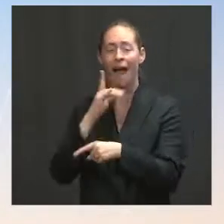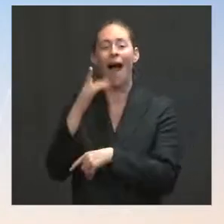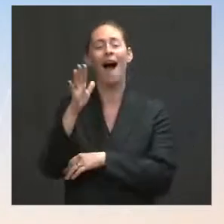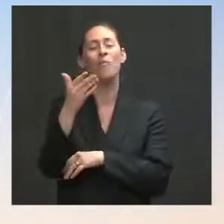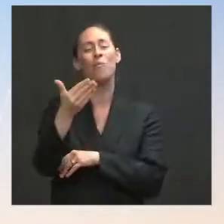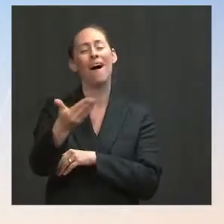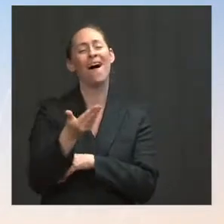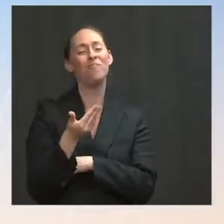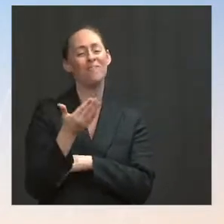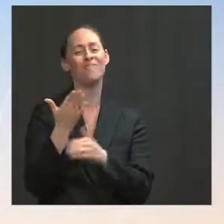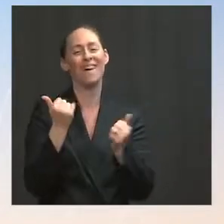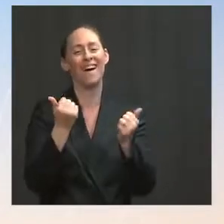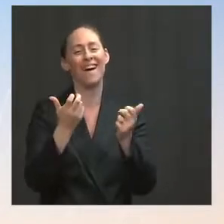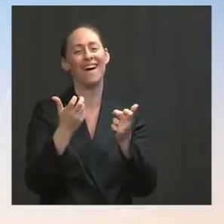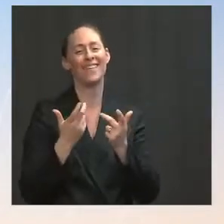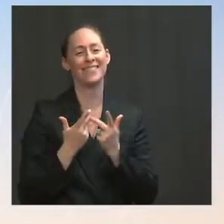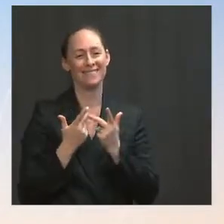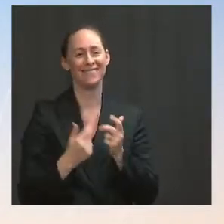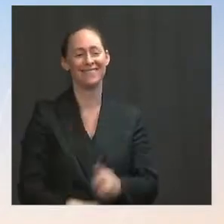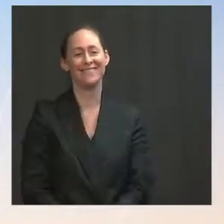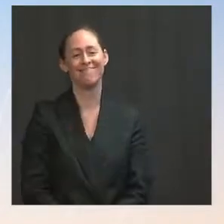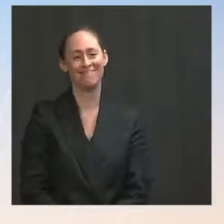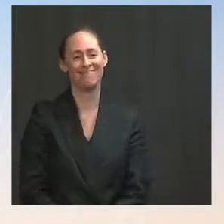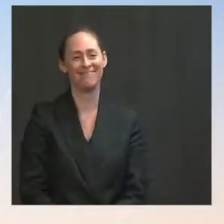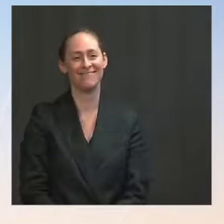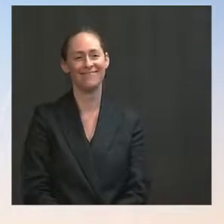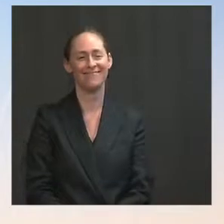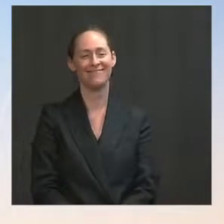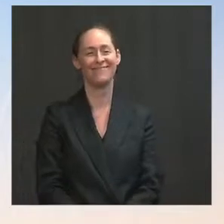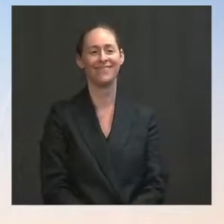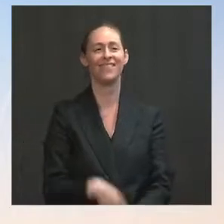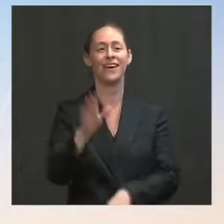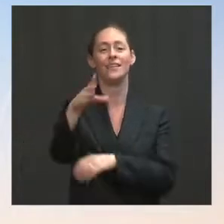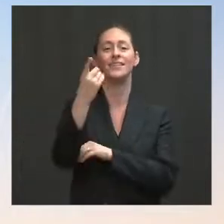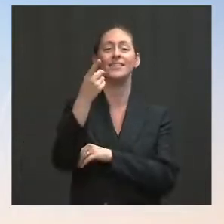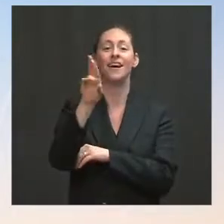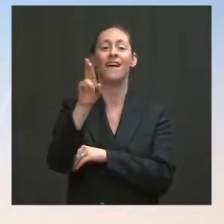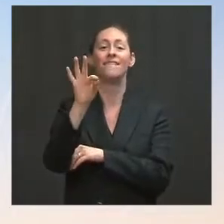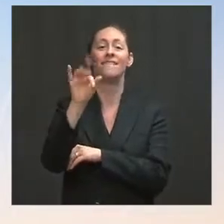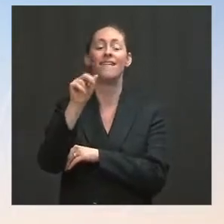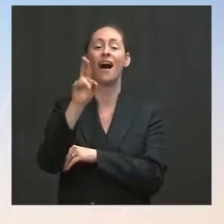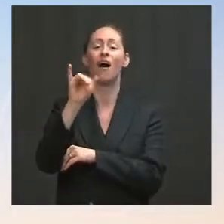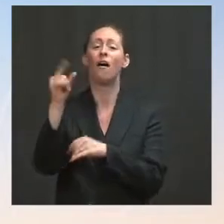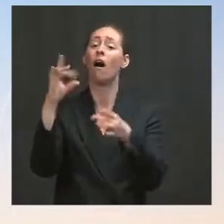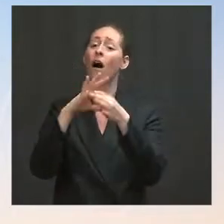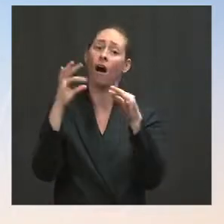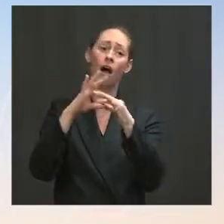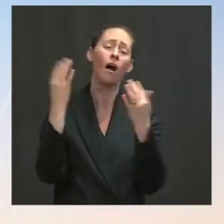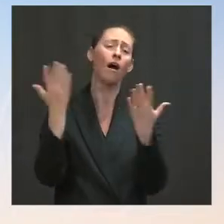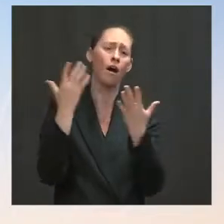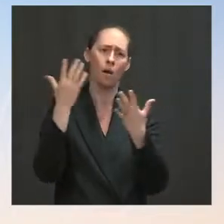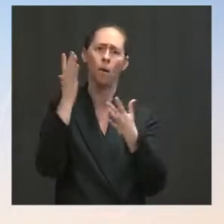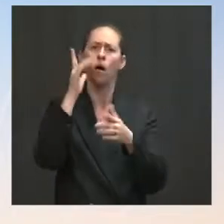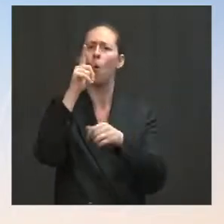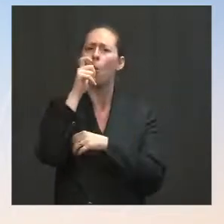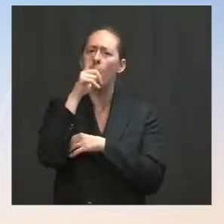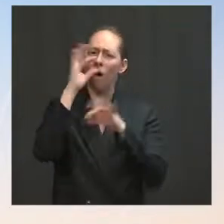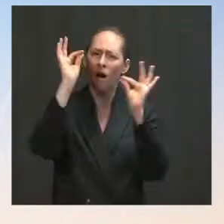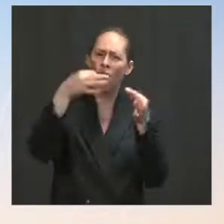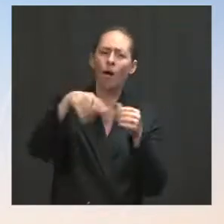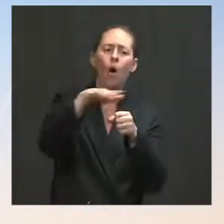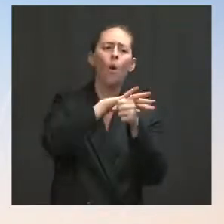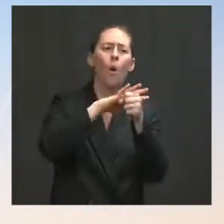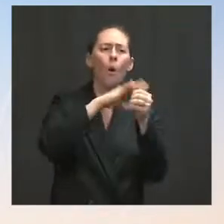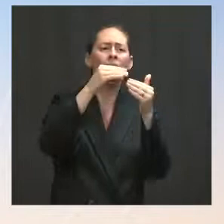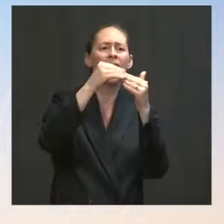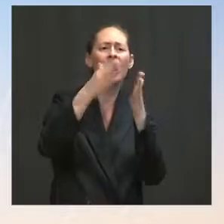say that what Dr. Fauci was conveying is that there will be decisions made by local leaders, just like there will be decisions made